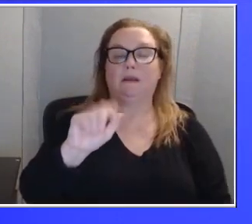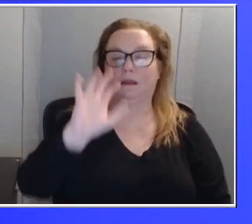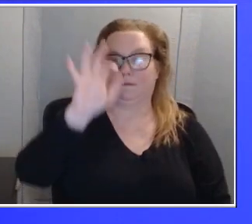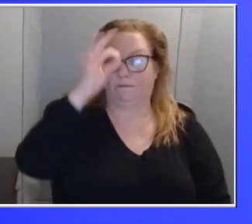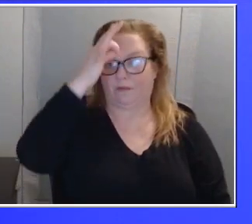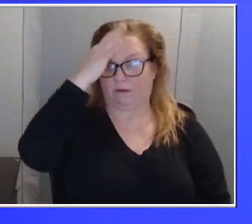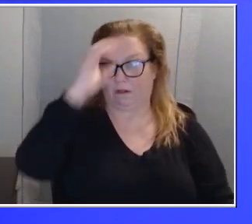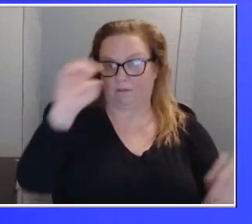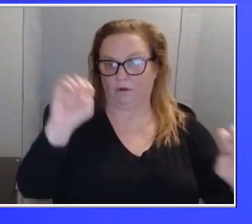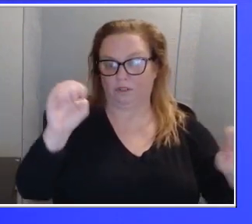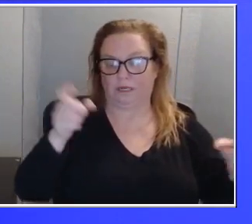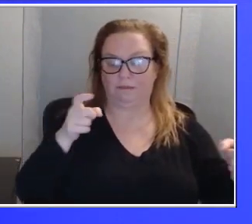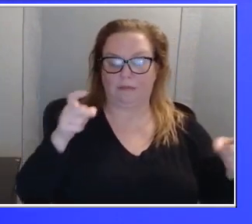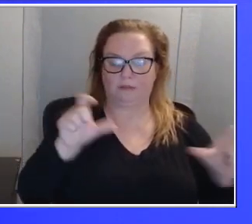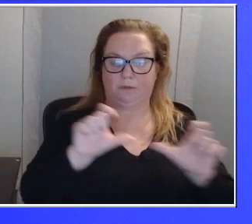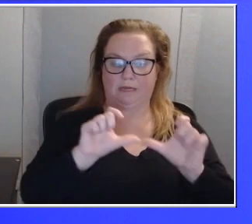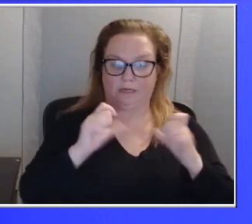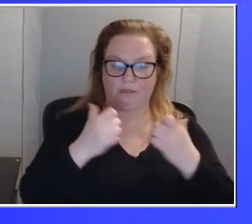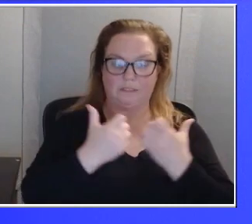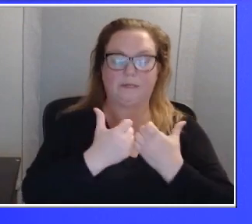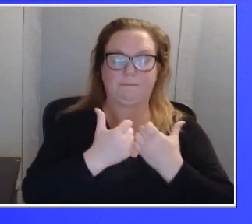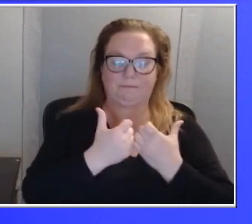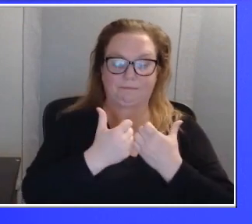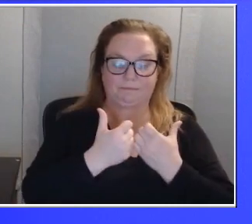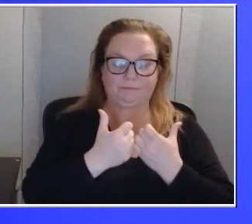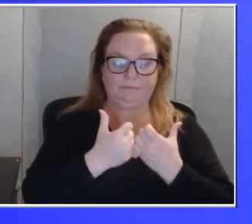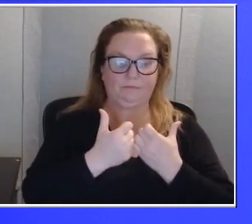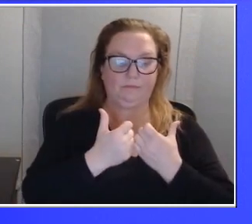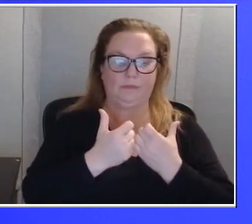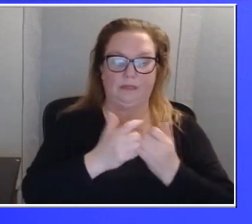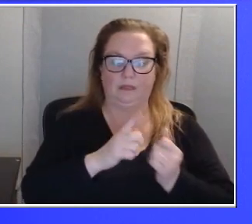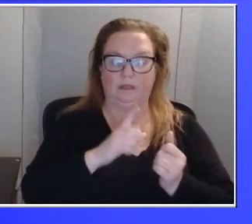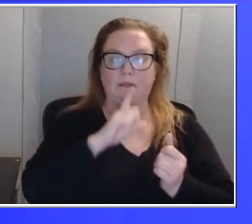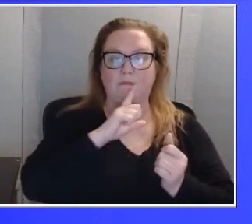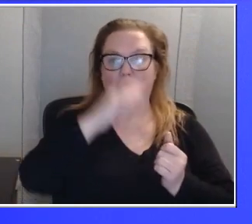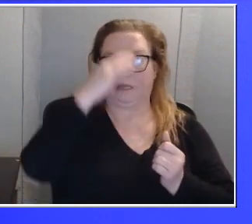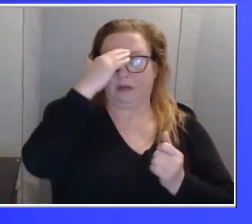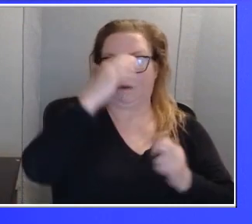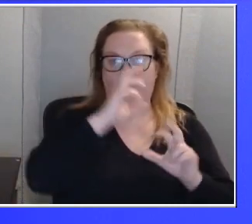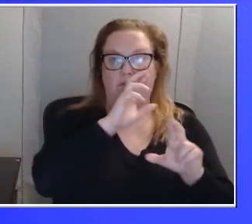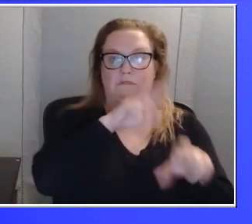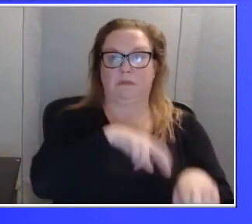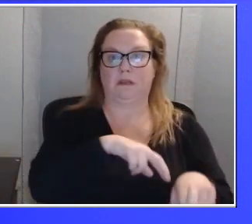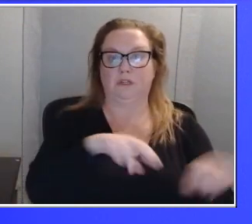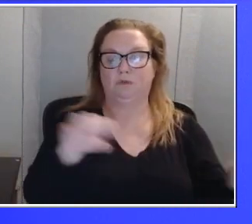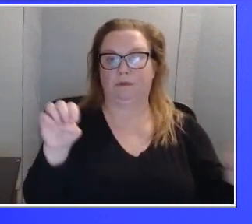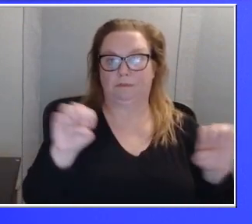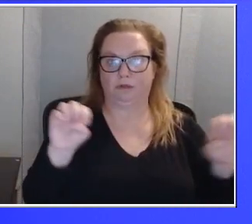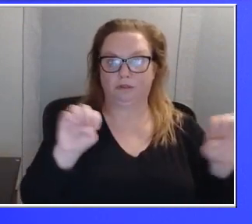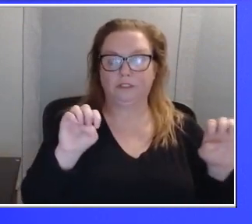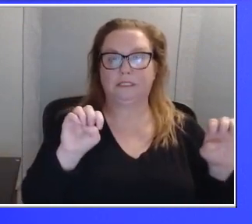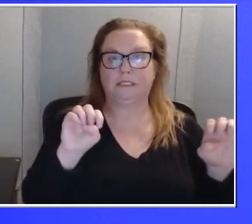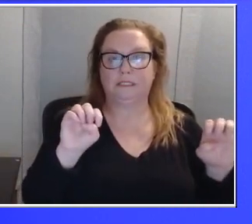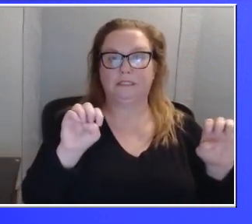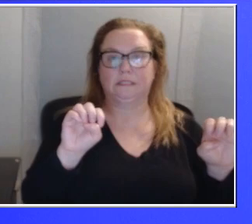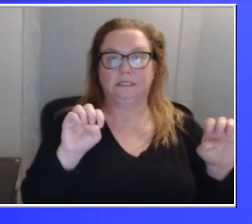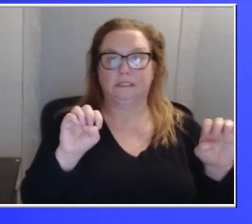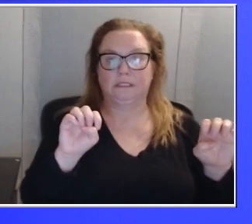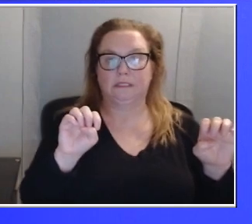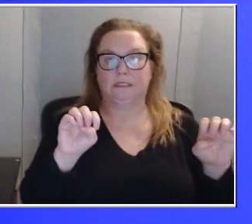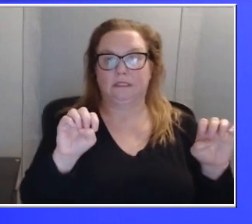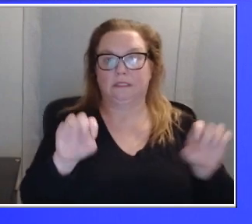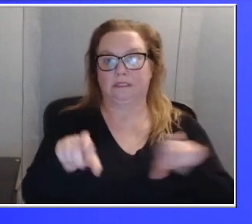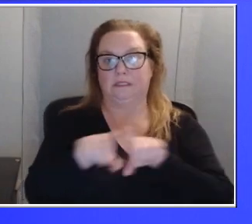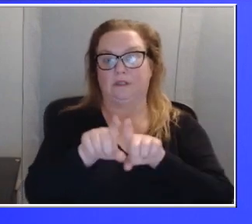You know, that's our hard hitters. They really know how to respond to emergencies. And this was also totally